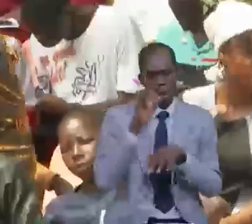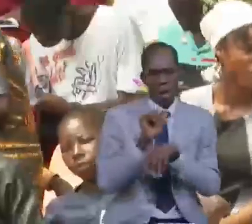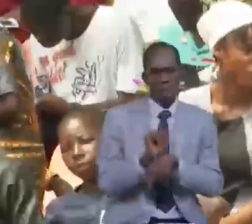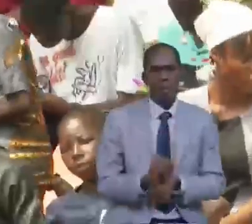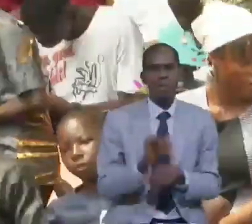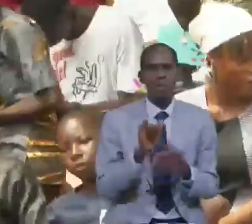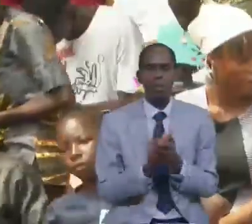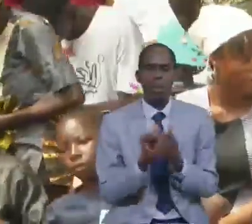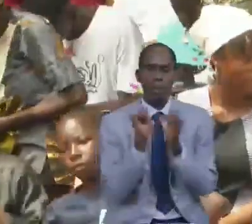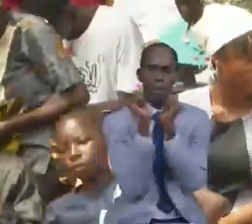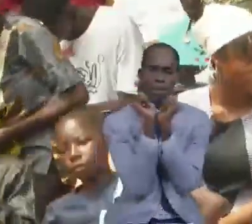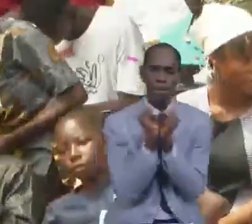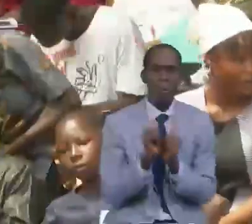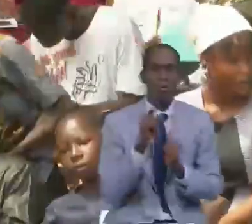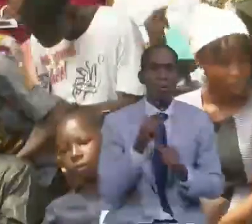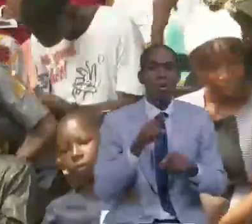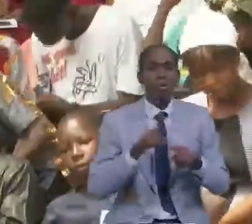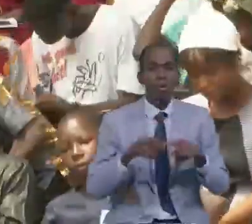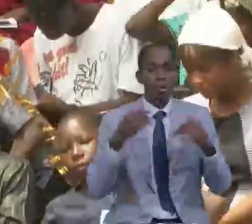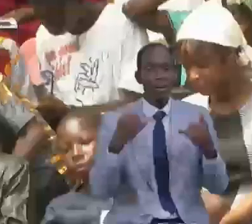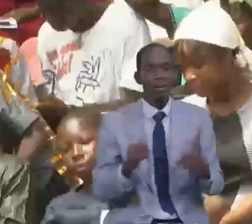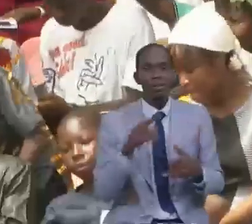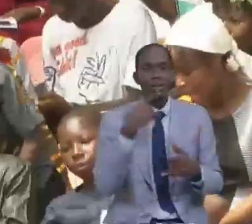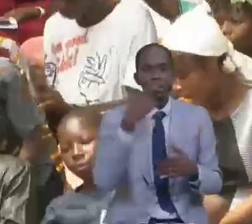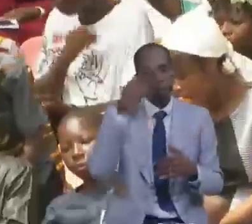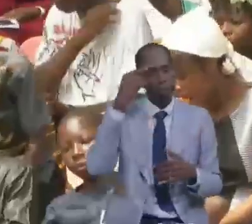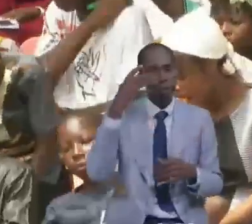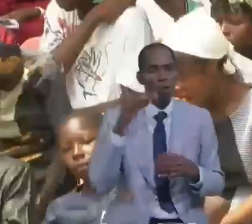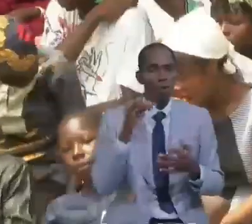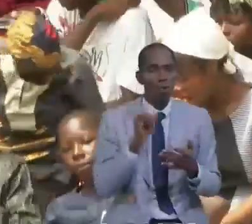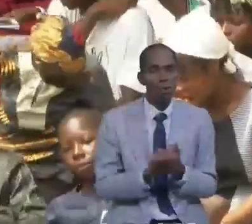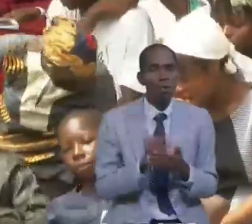salvation translates to life brought out of